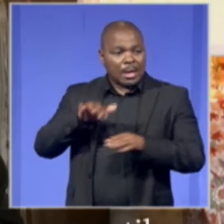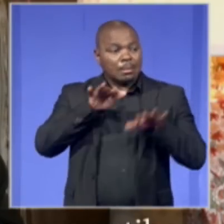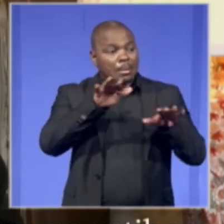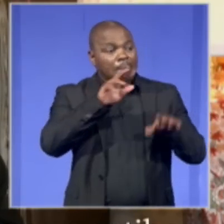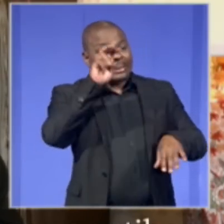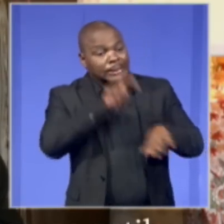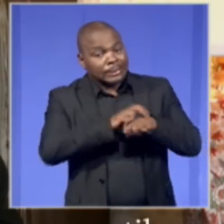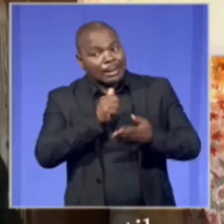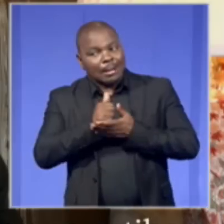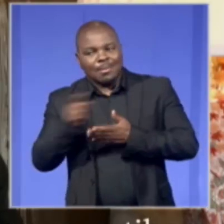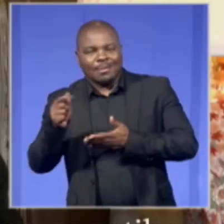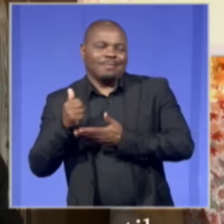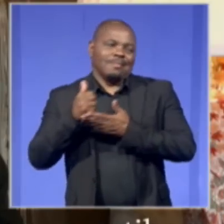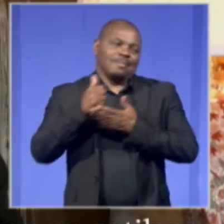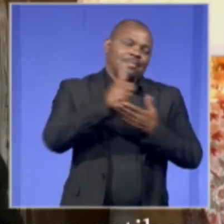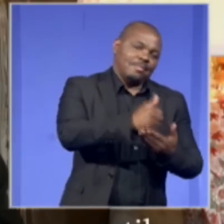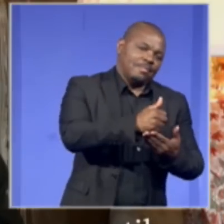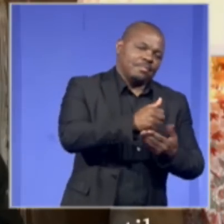greatest need.